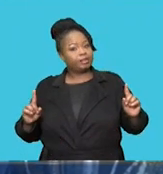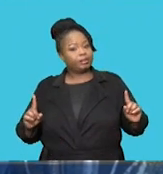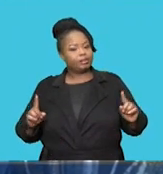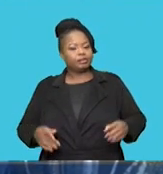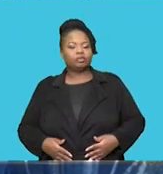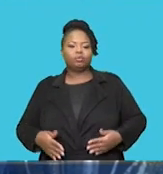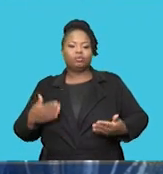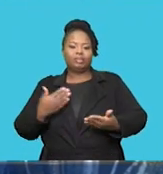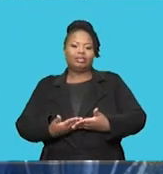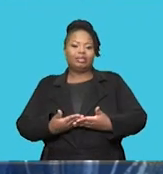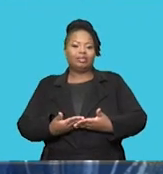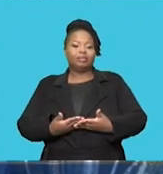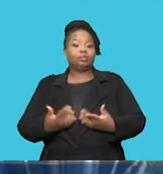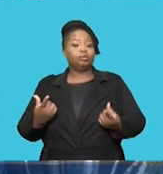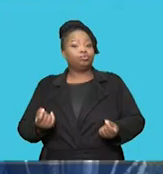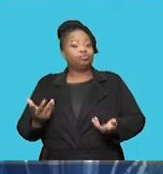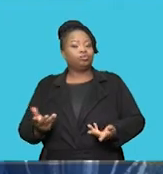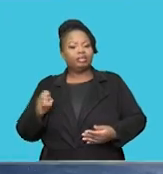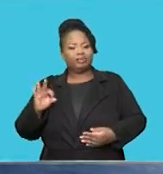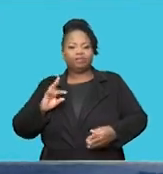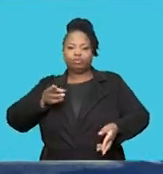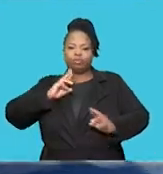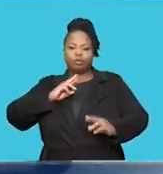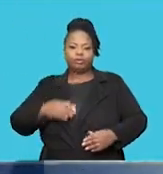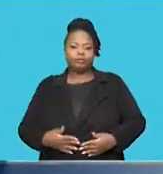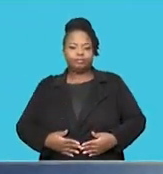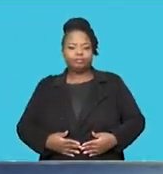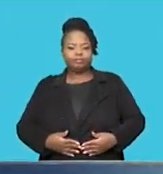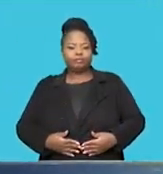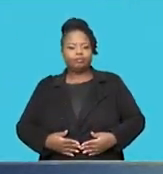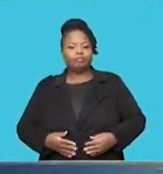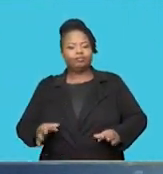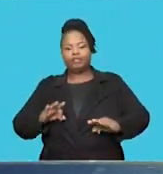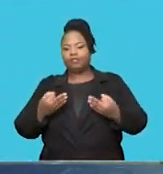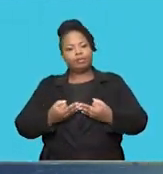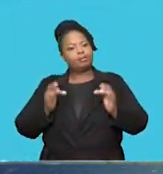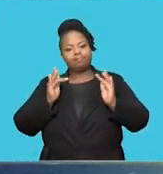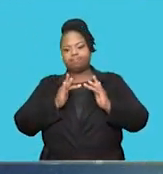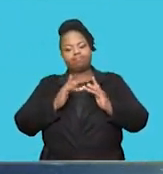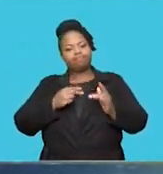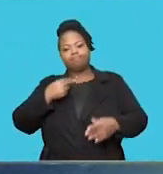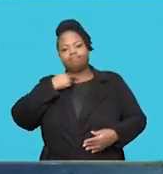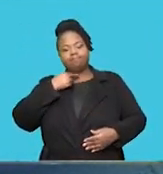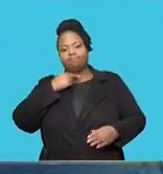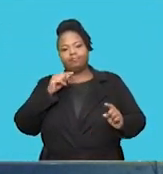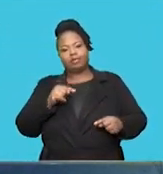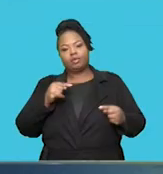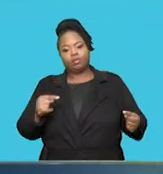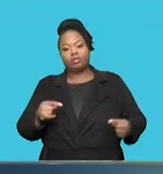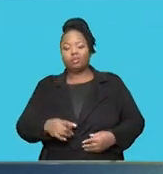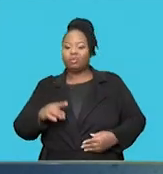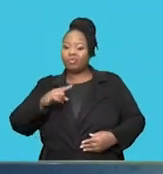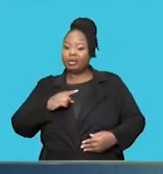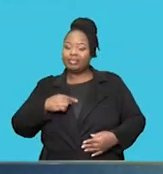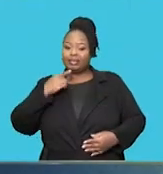can only handle issues when they are reported. Umndeni sigcine singakhonanga ukuxhumana nawo ngalolu daba kwazise